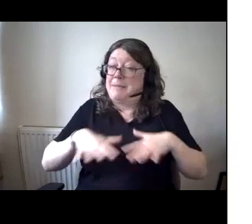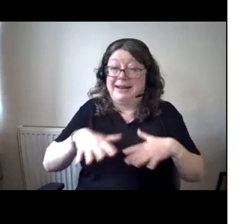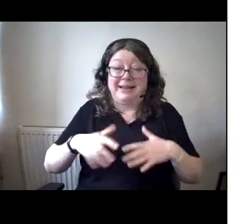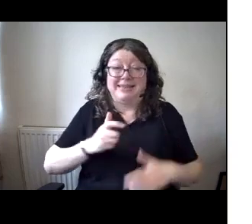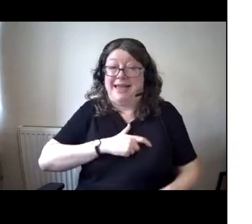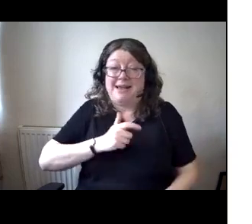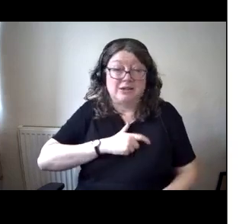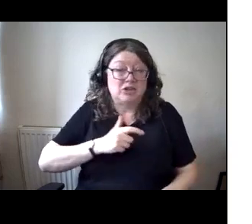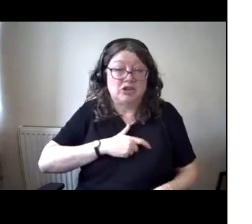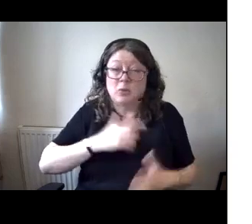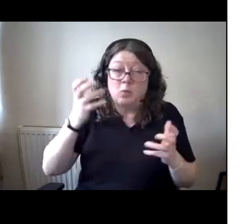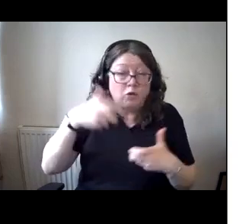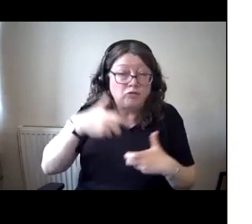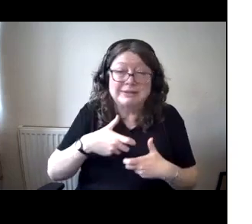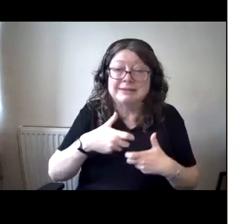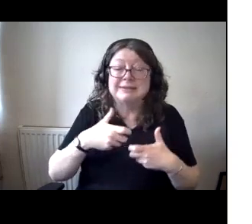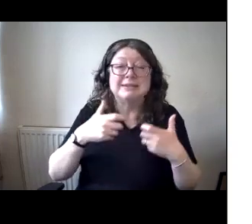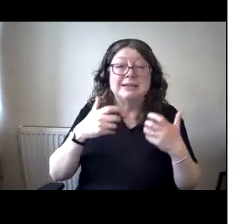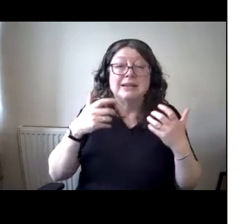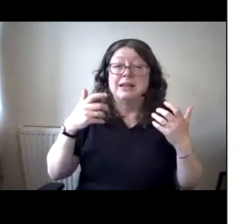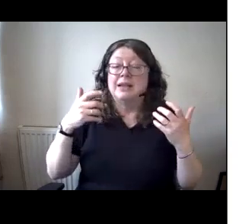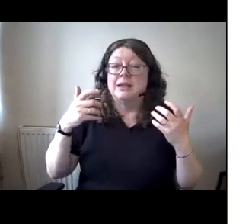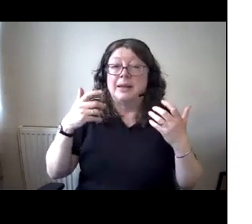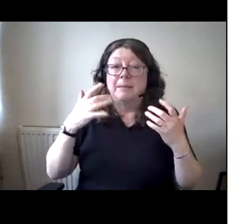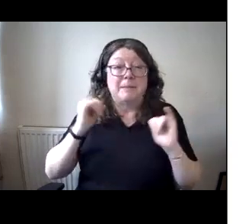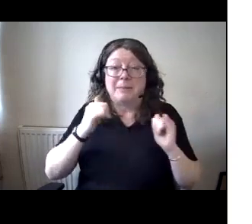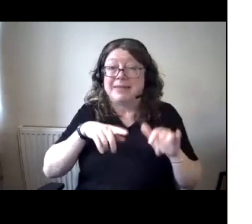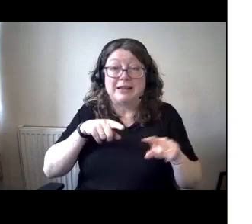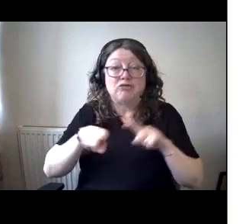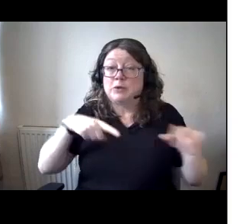they're worried. We might see them trying to leave